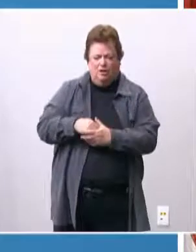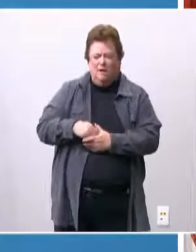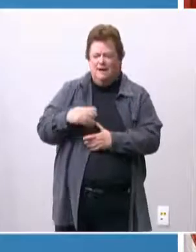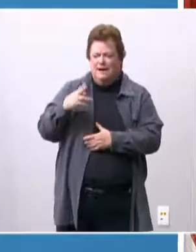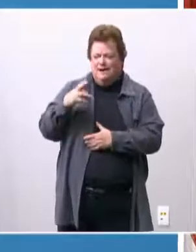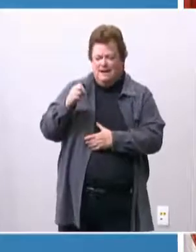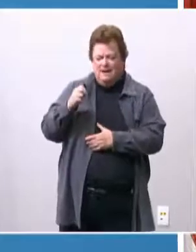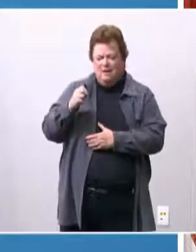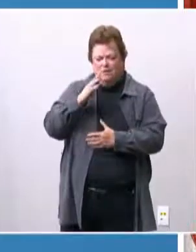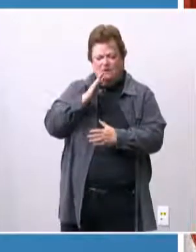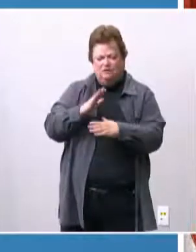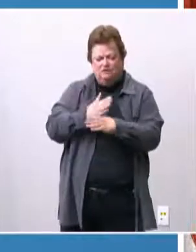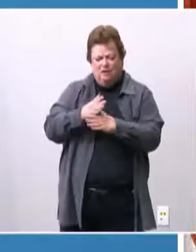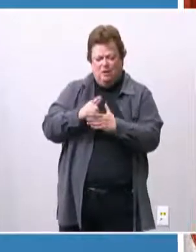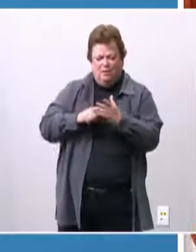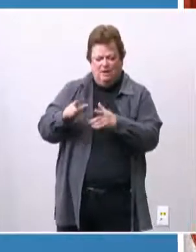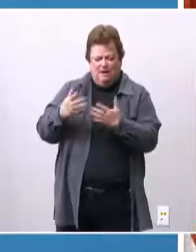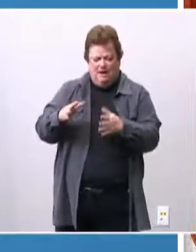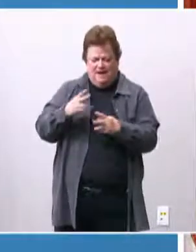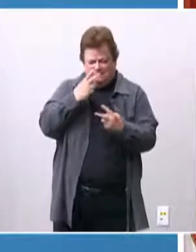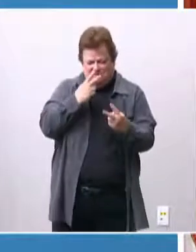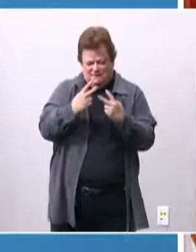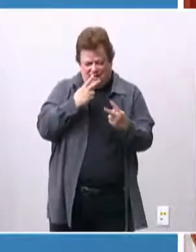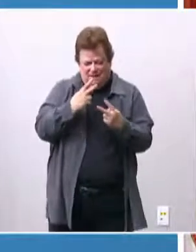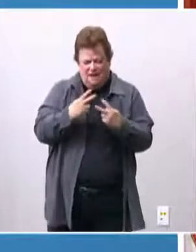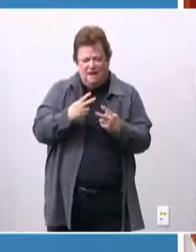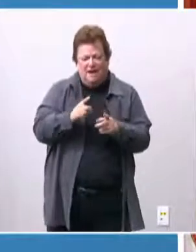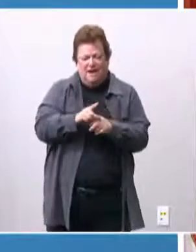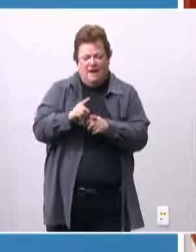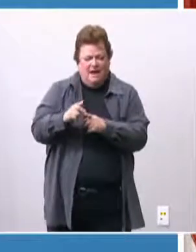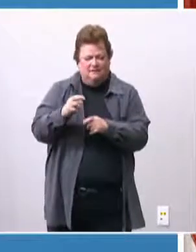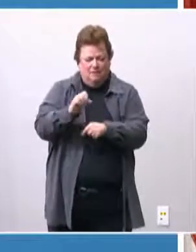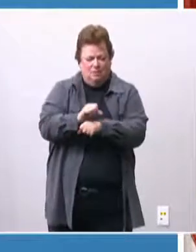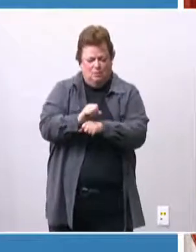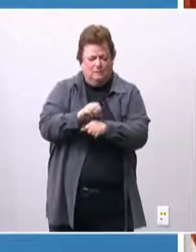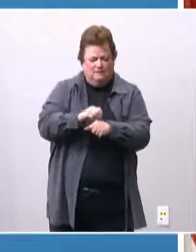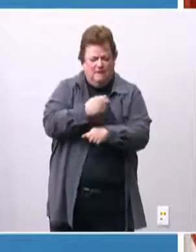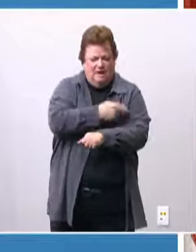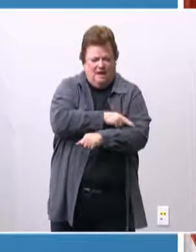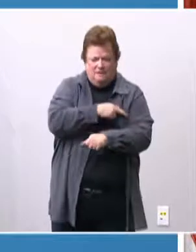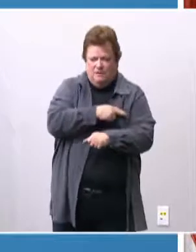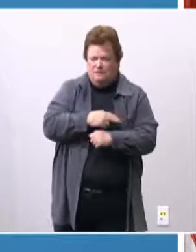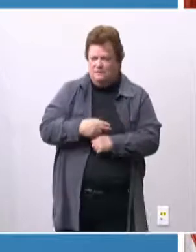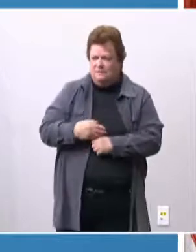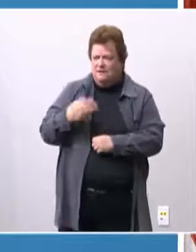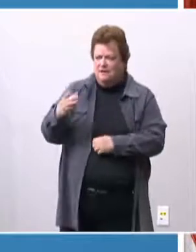he's seen as he provides critical care on the front lines. Dr. Richmond.